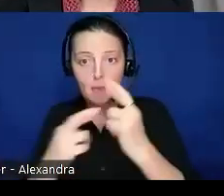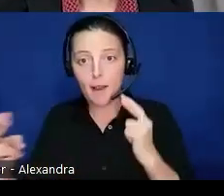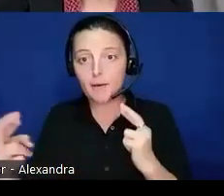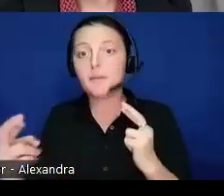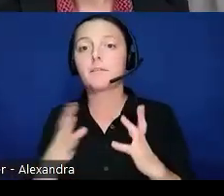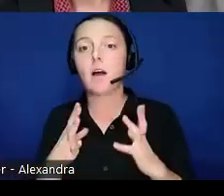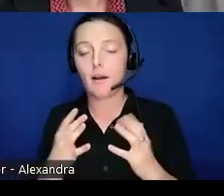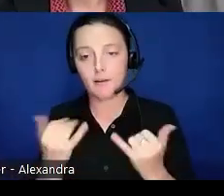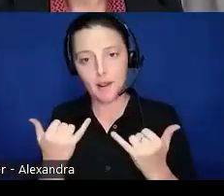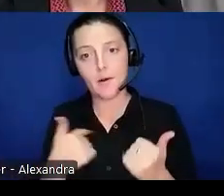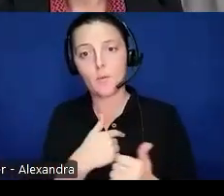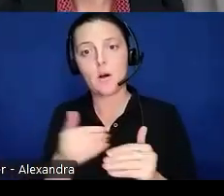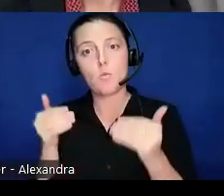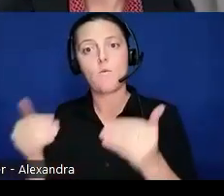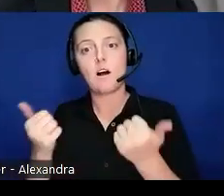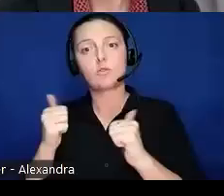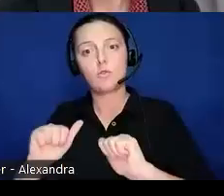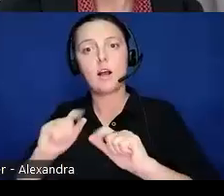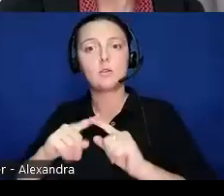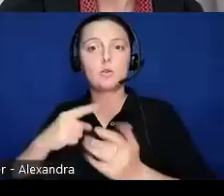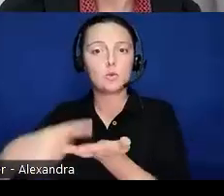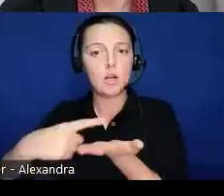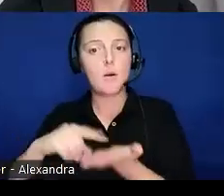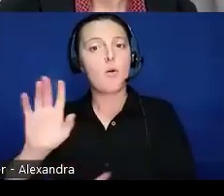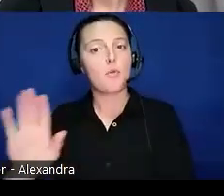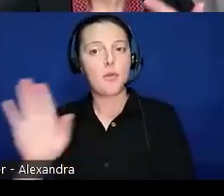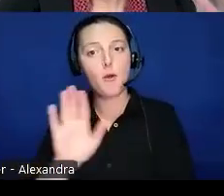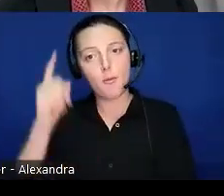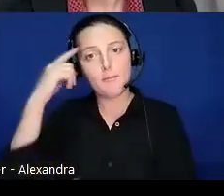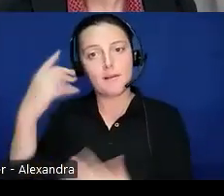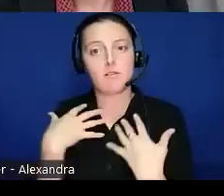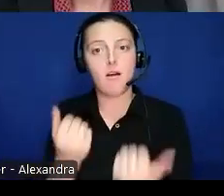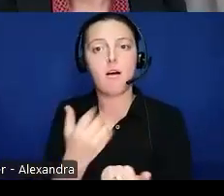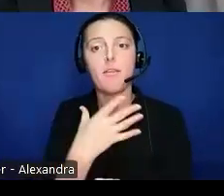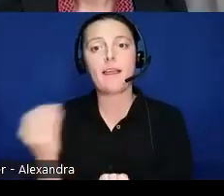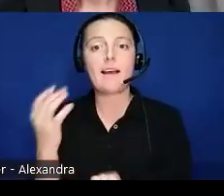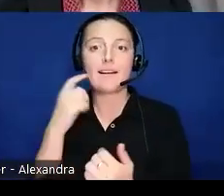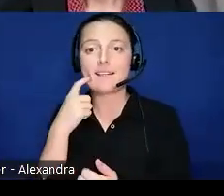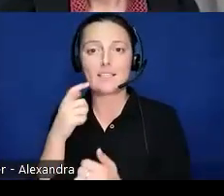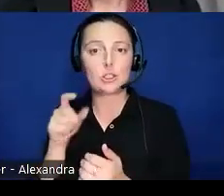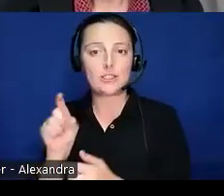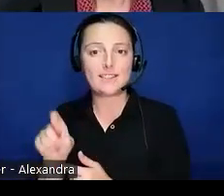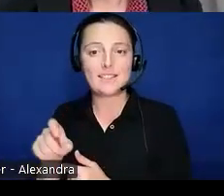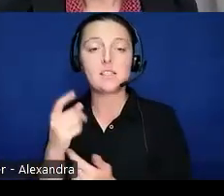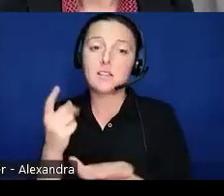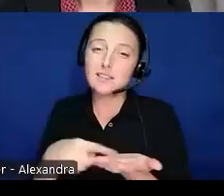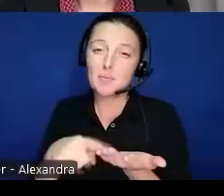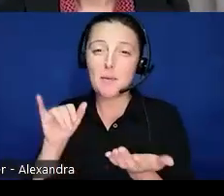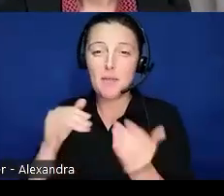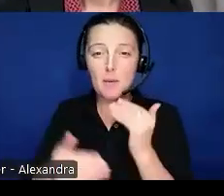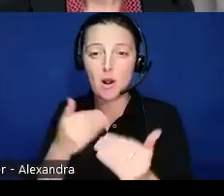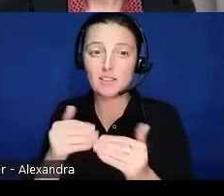potentially, hopefully, eventually talk about their mental health and addiction needs. But sometimes that process can take days, weeks, or even